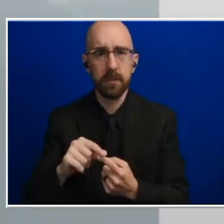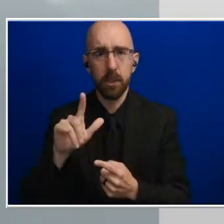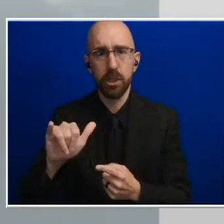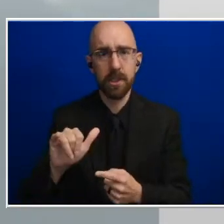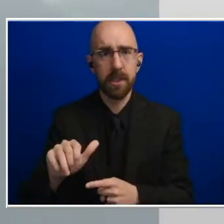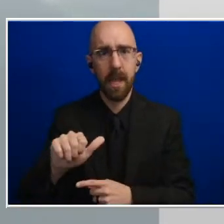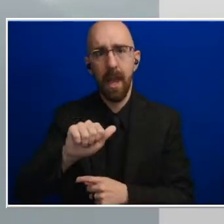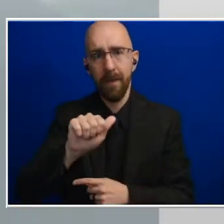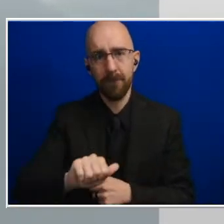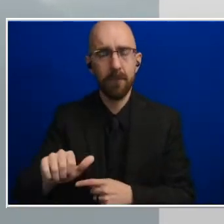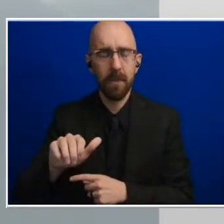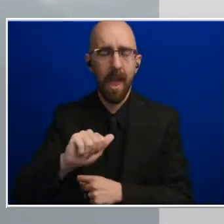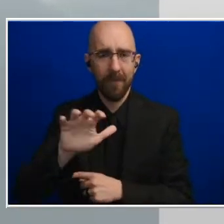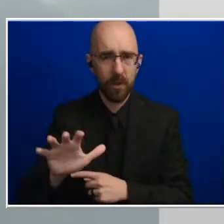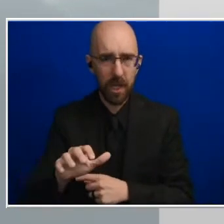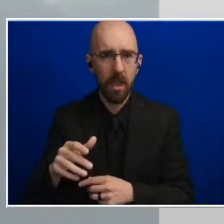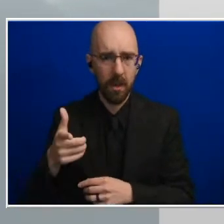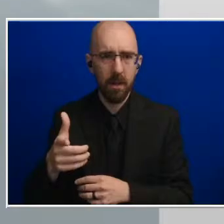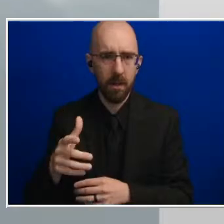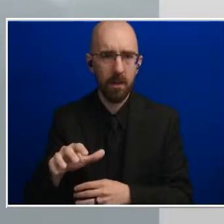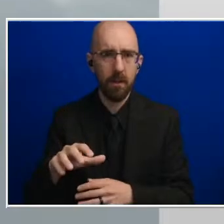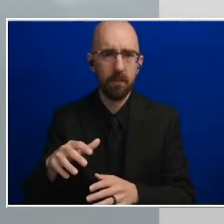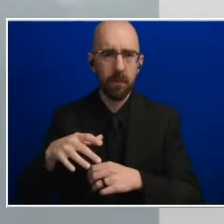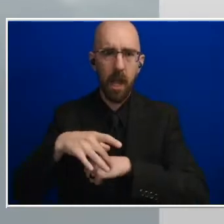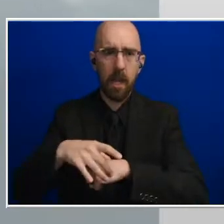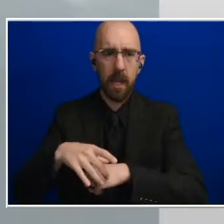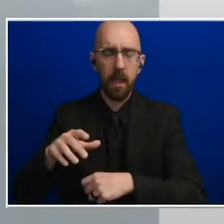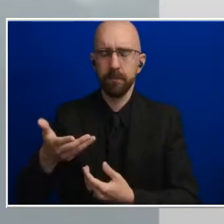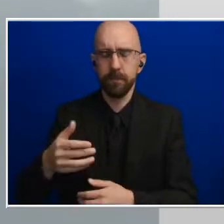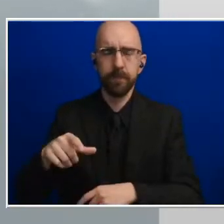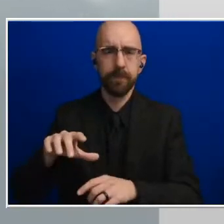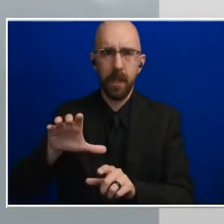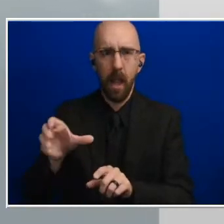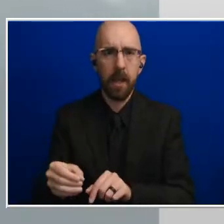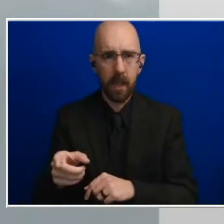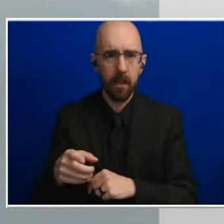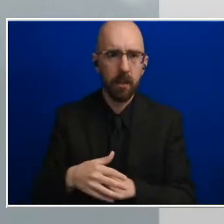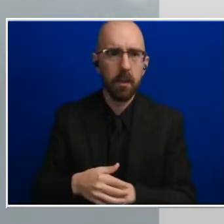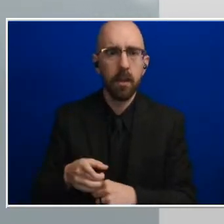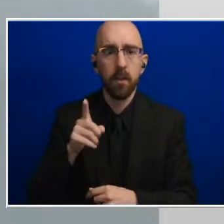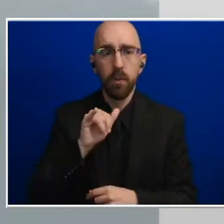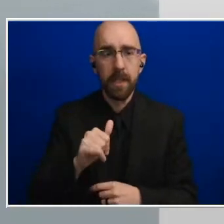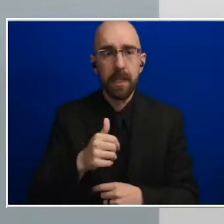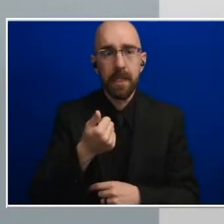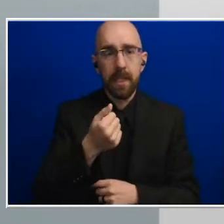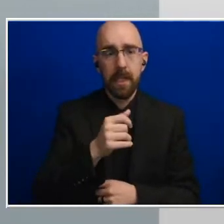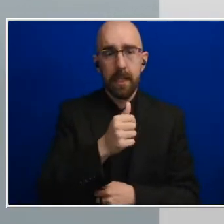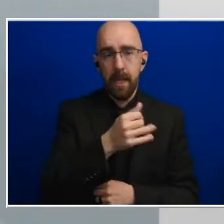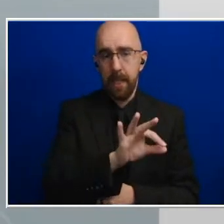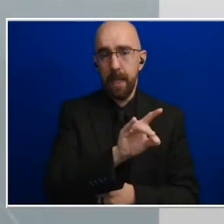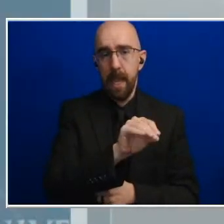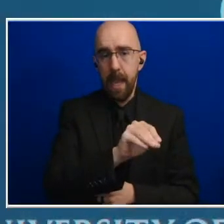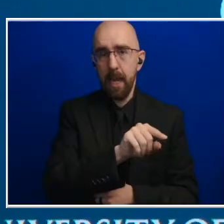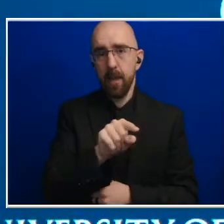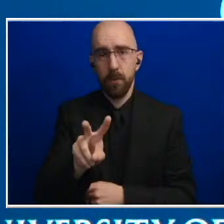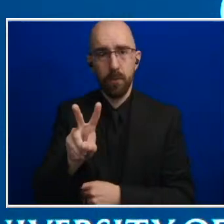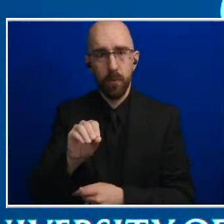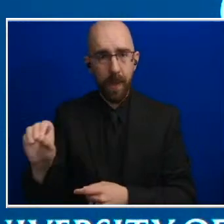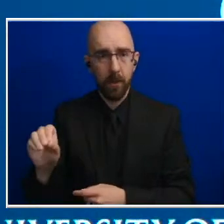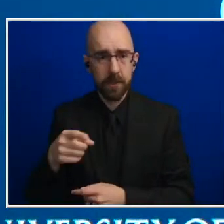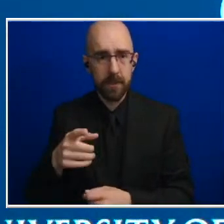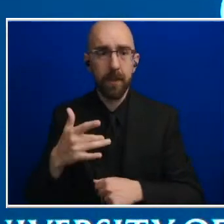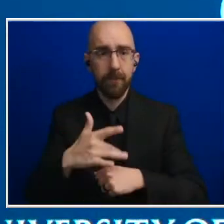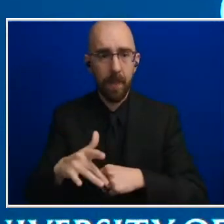in other resource-poor communities, really from 1980 to 2000. Although it was available, it was certainly not